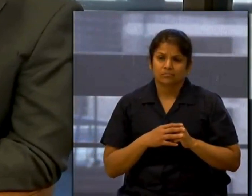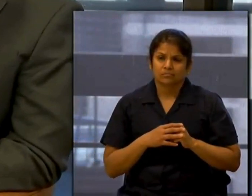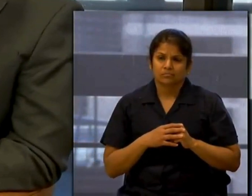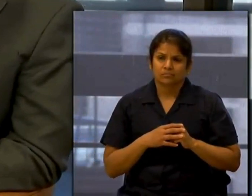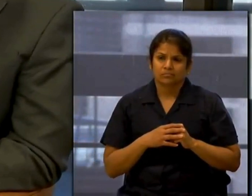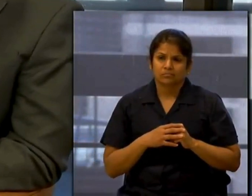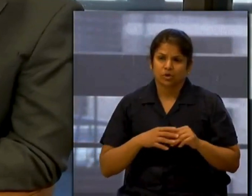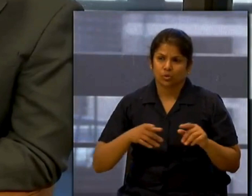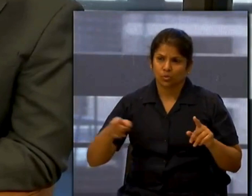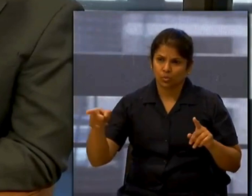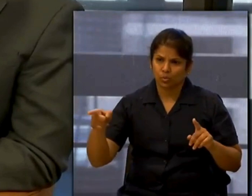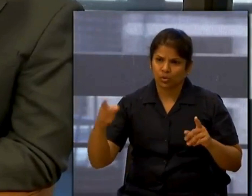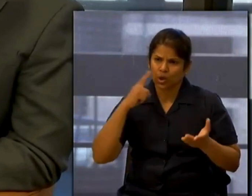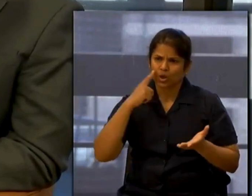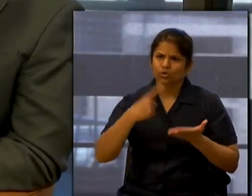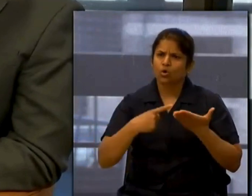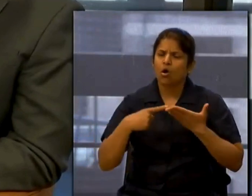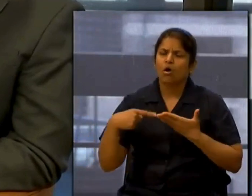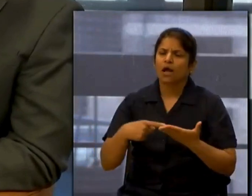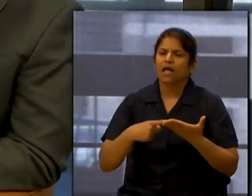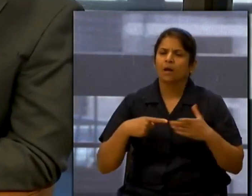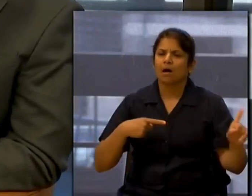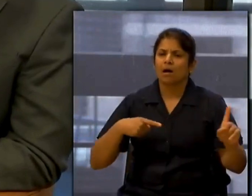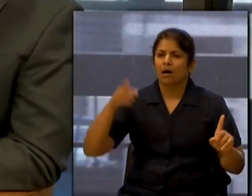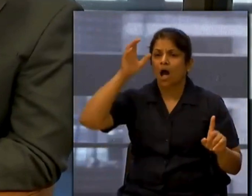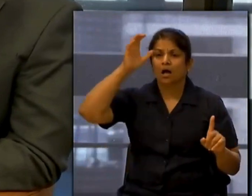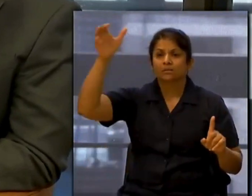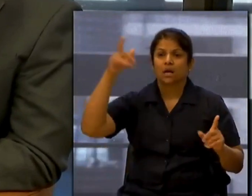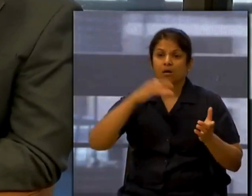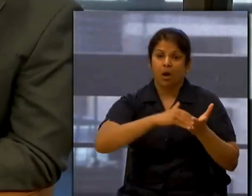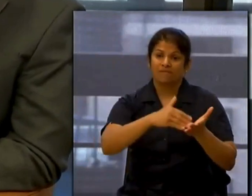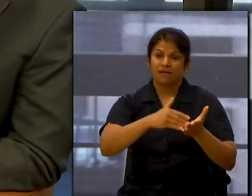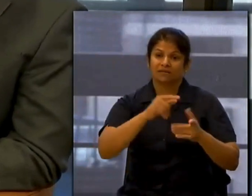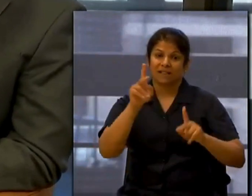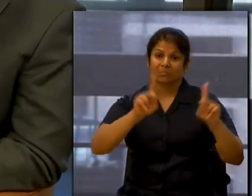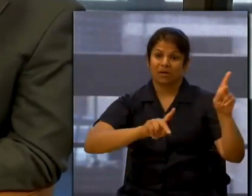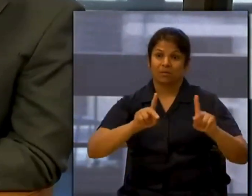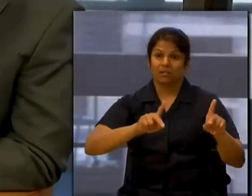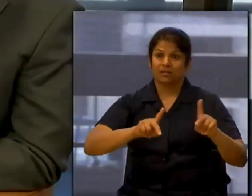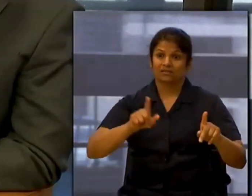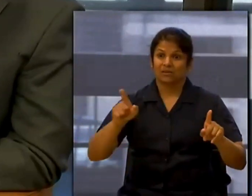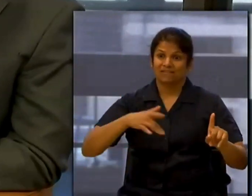notion that often people's greatest comfort zone is